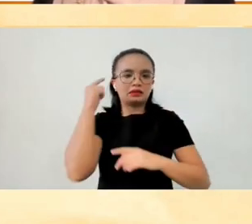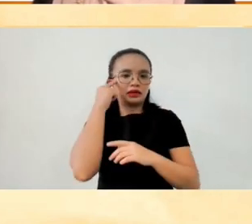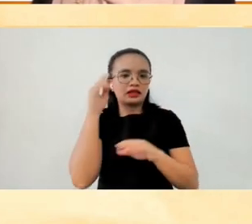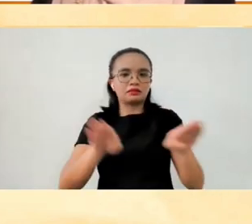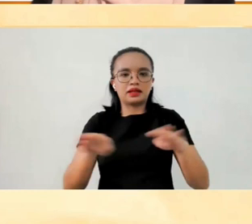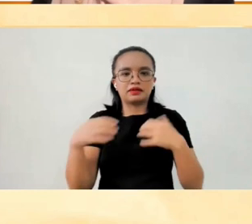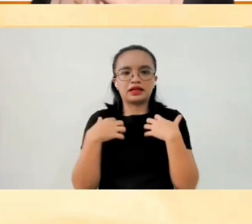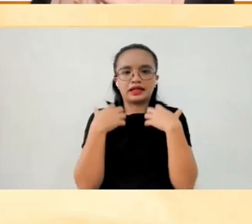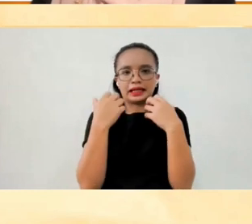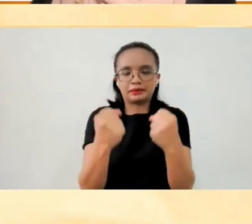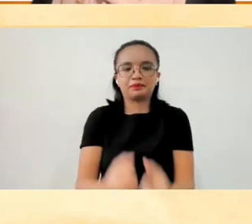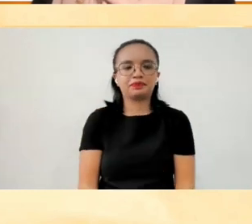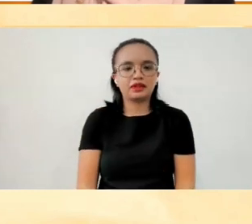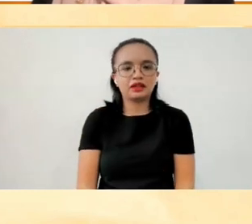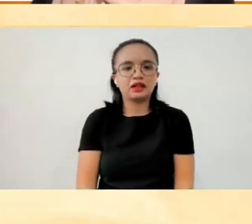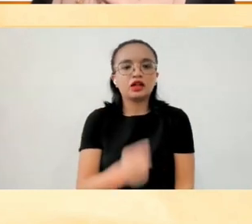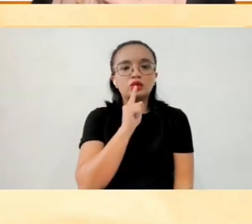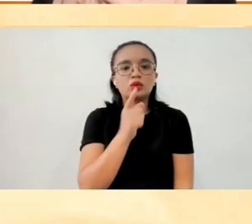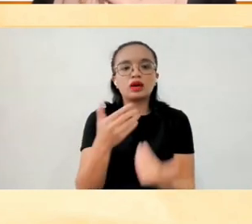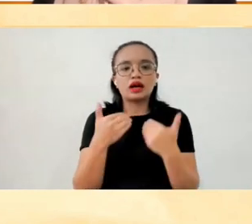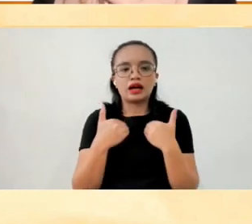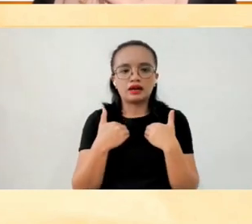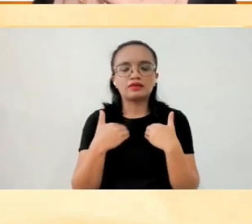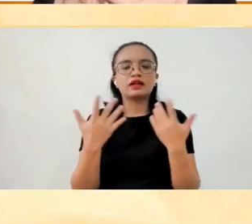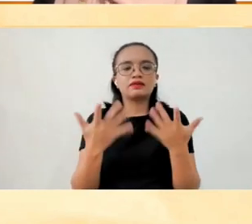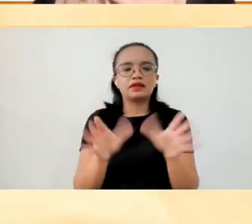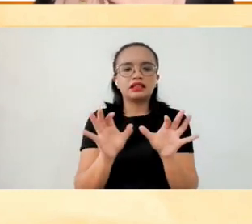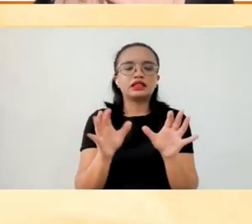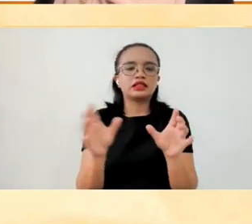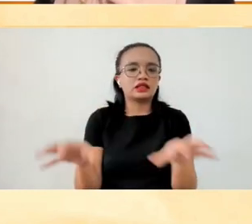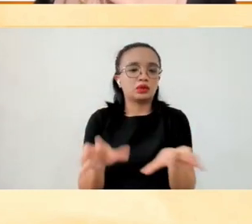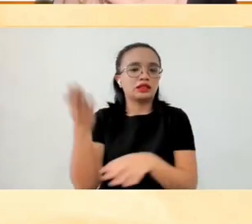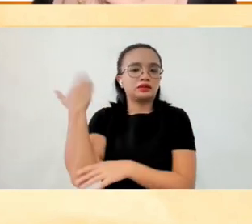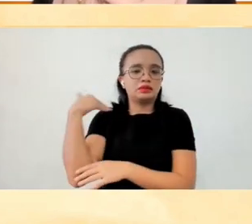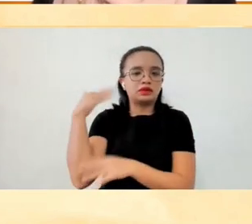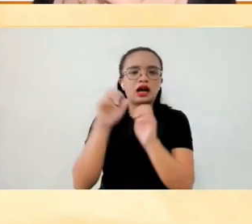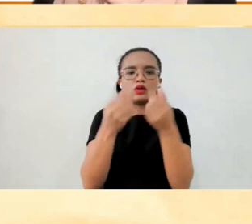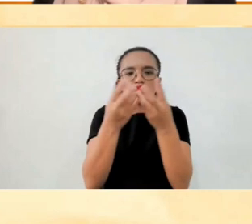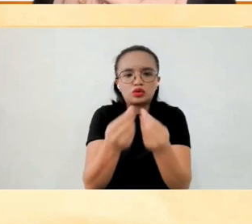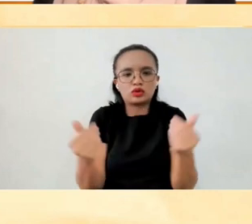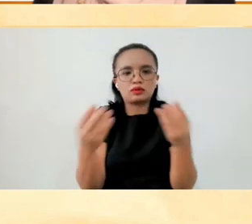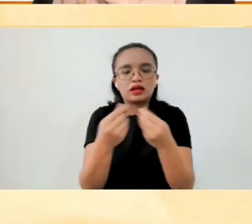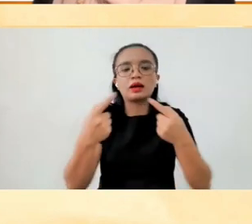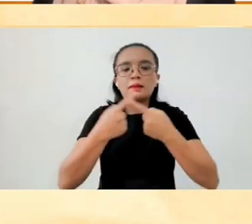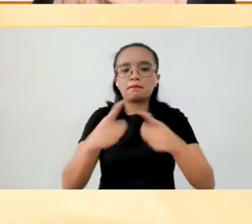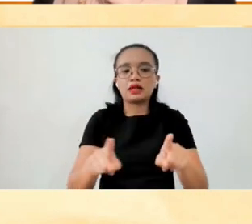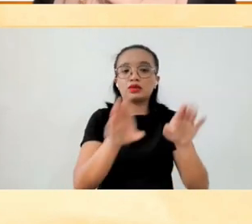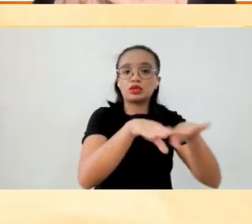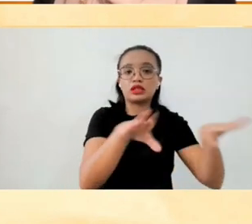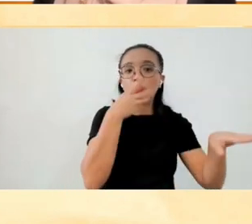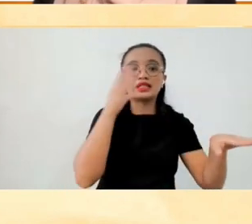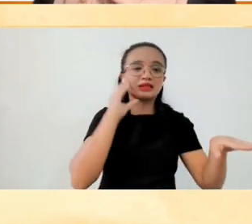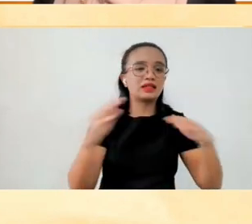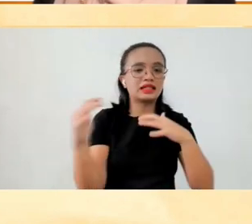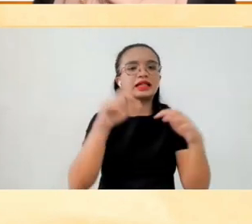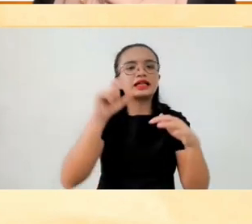health. While significant strides have been made in the past years to address these problems, conflict-affected children still need